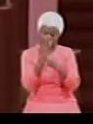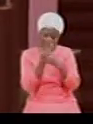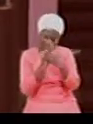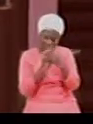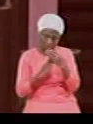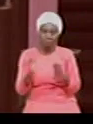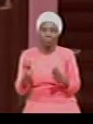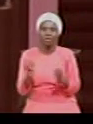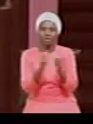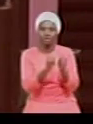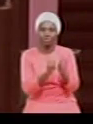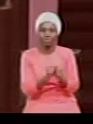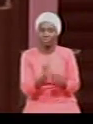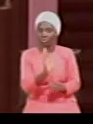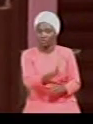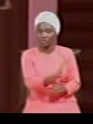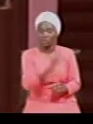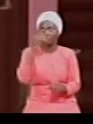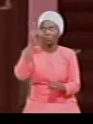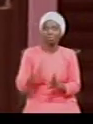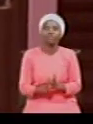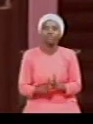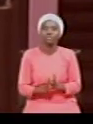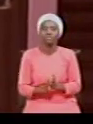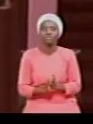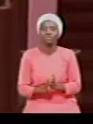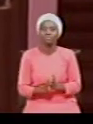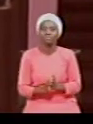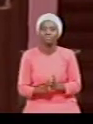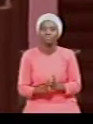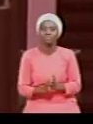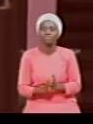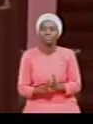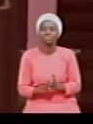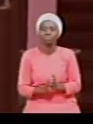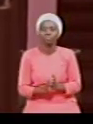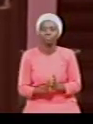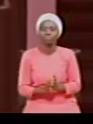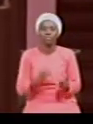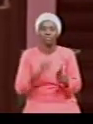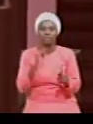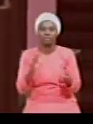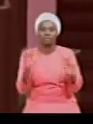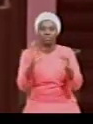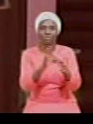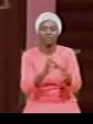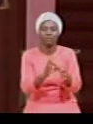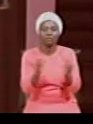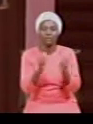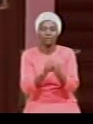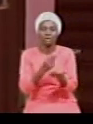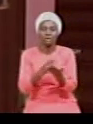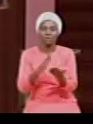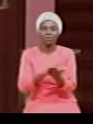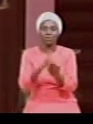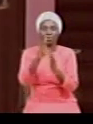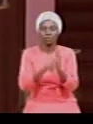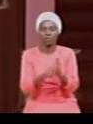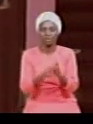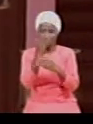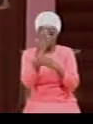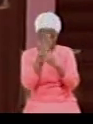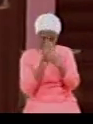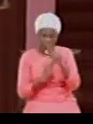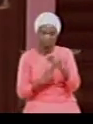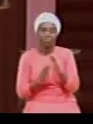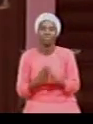with thy God. It's the very foundation of holiness, humility. It's humility that makes us to own